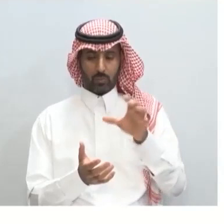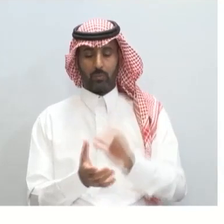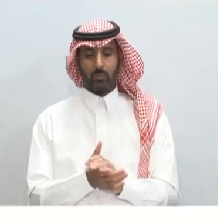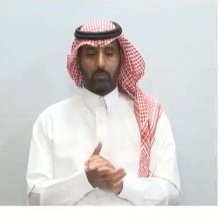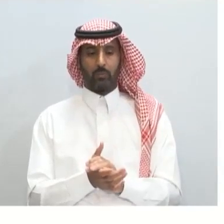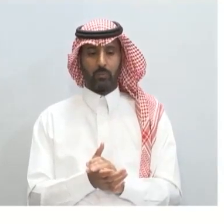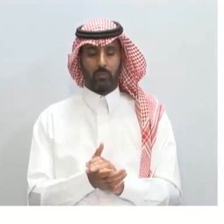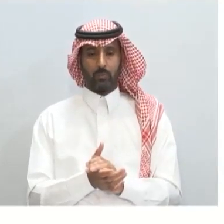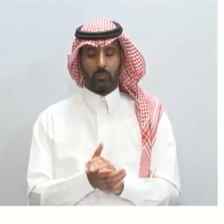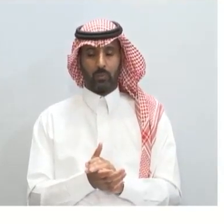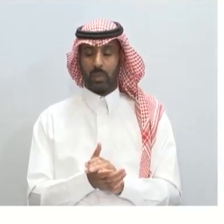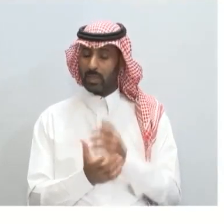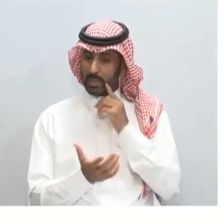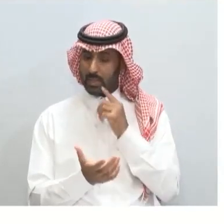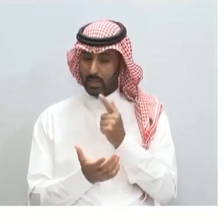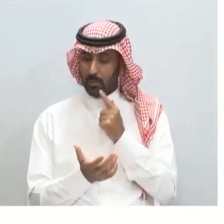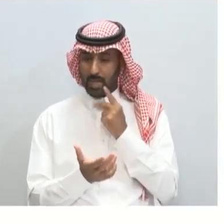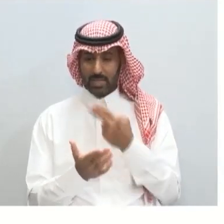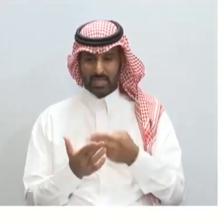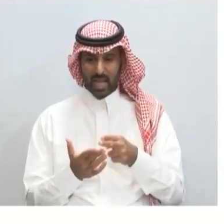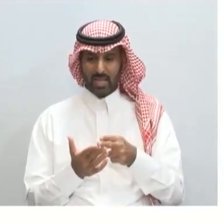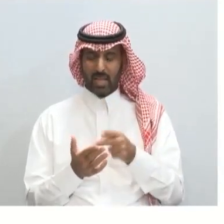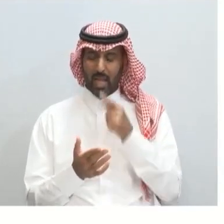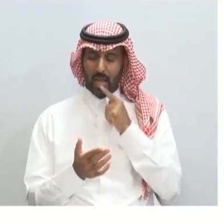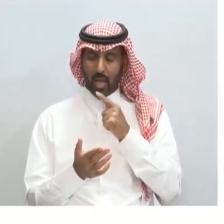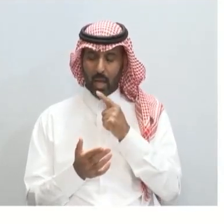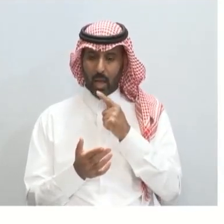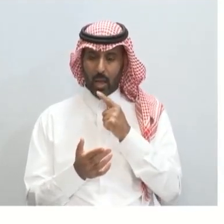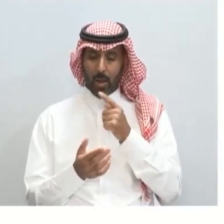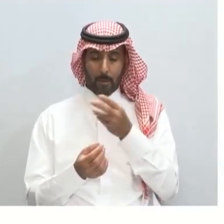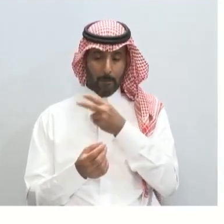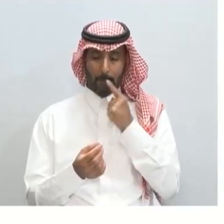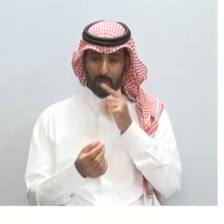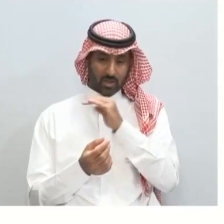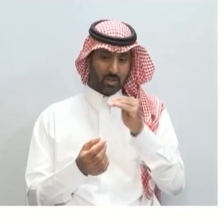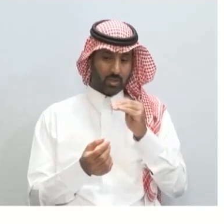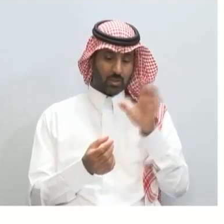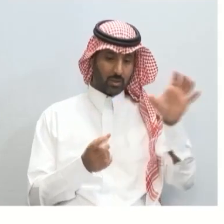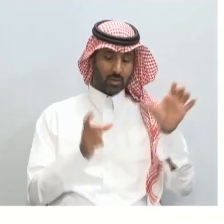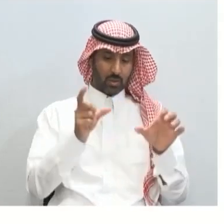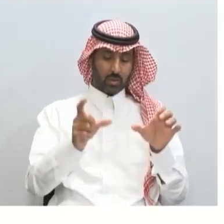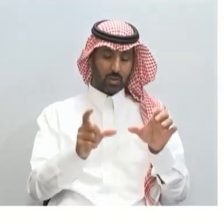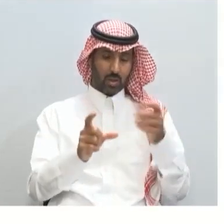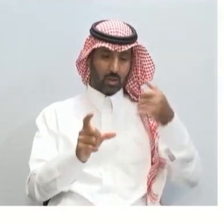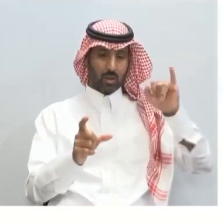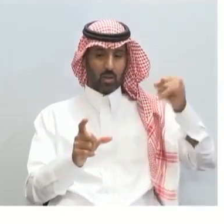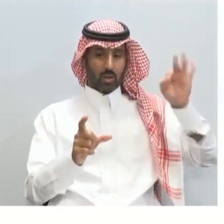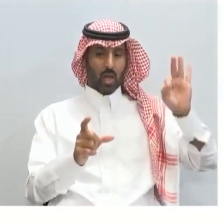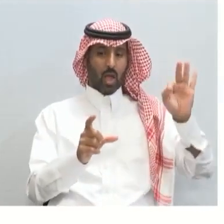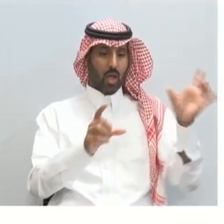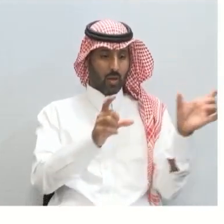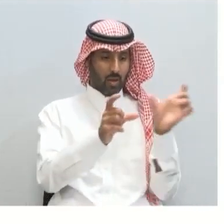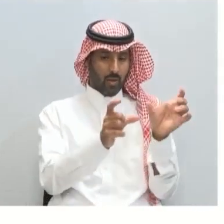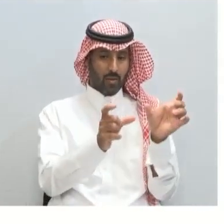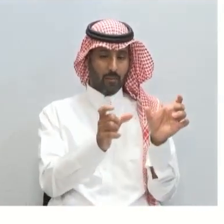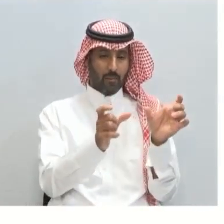in a conditional sentence can go in either order the Clauses the if Clause this